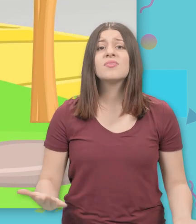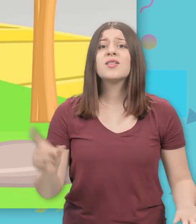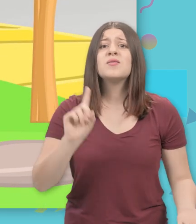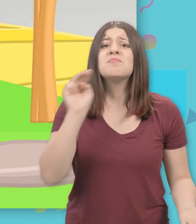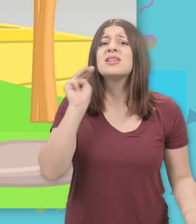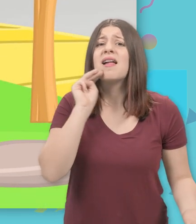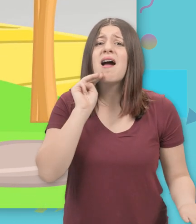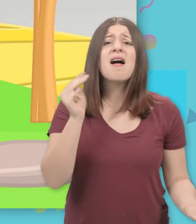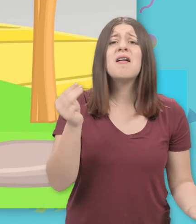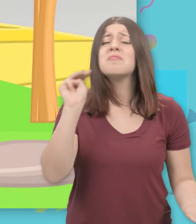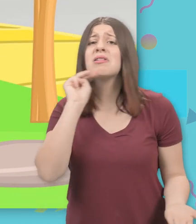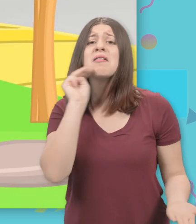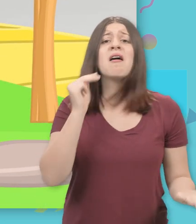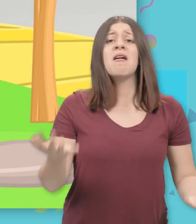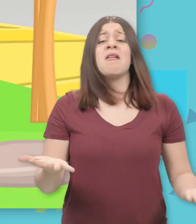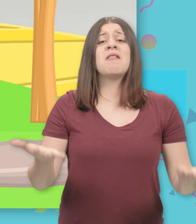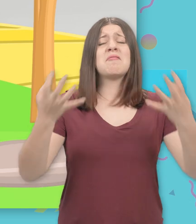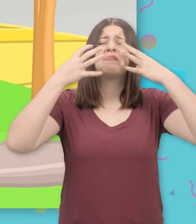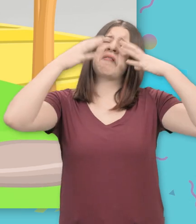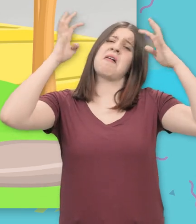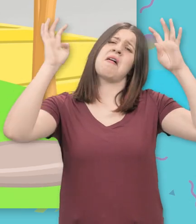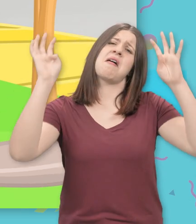Mila! Mila!